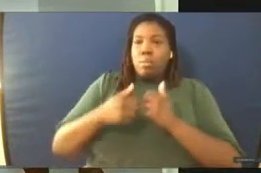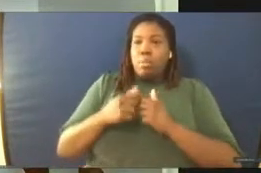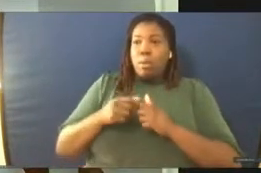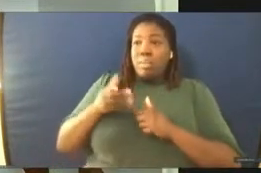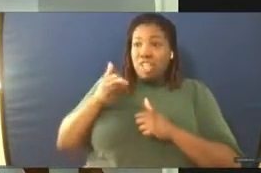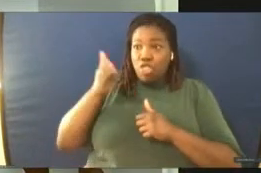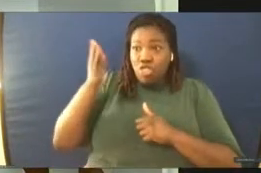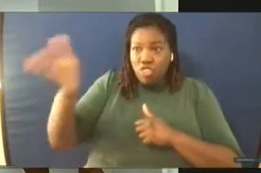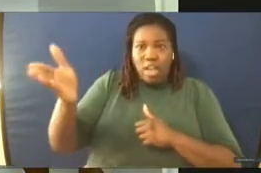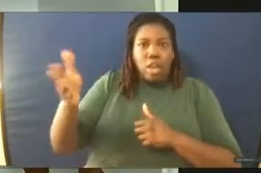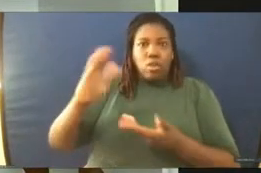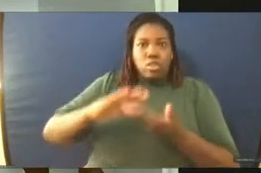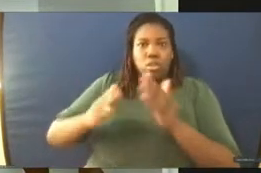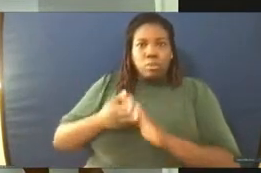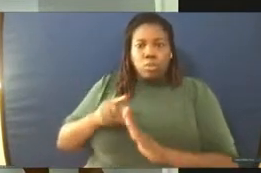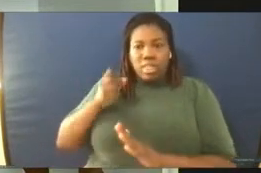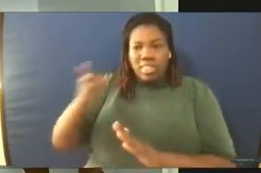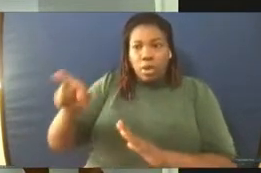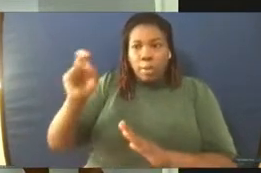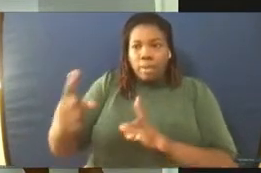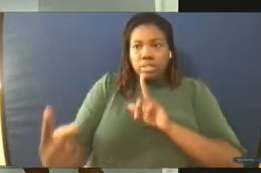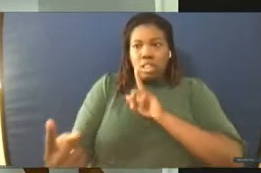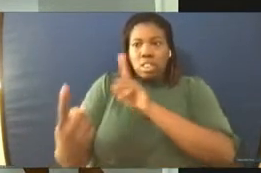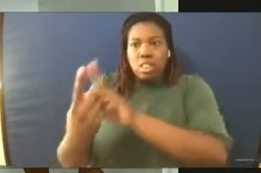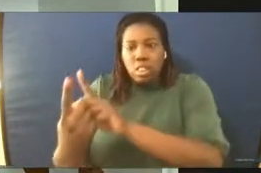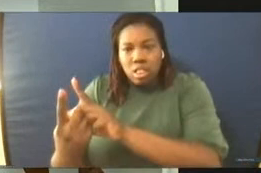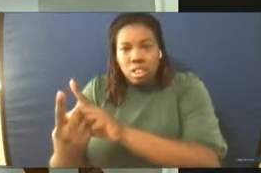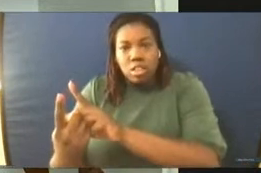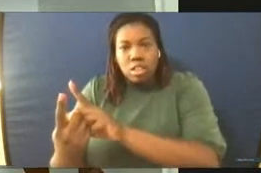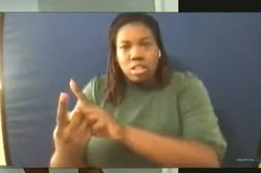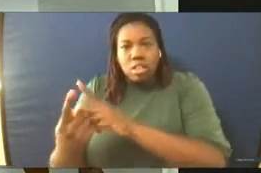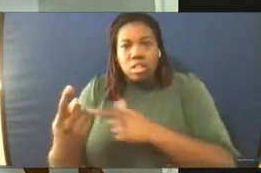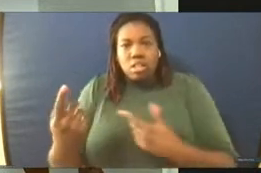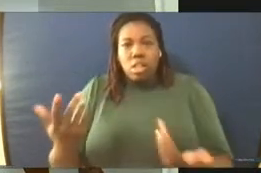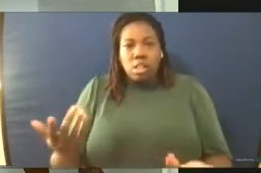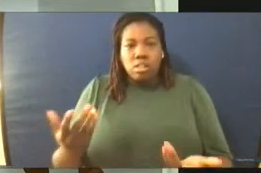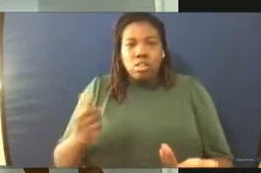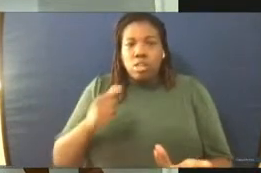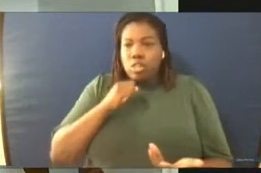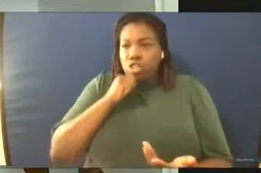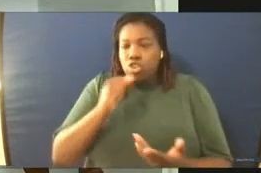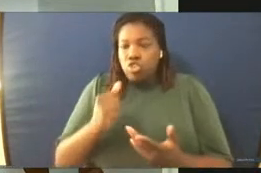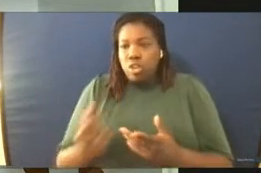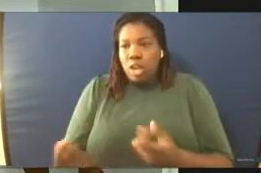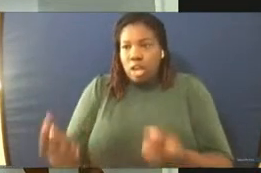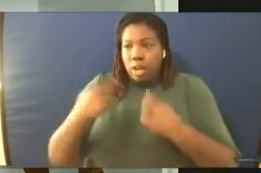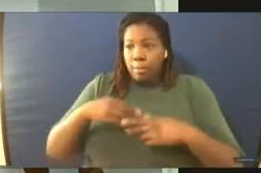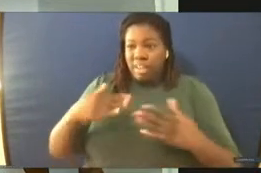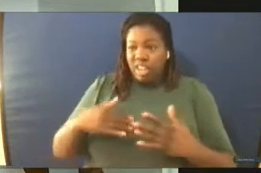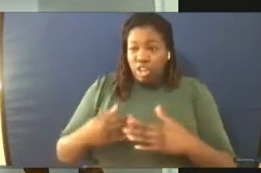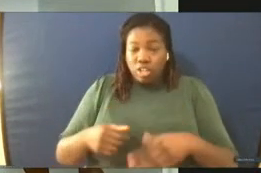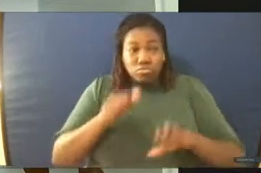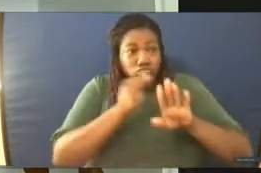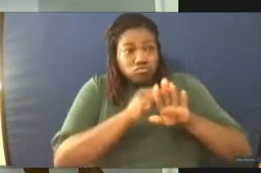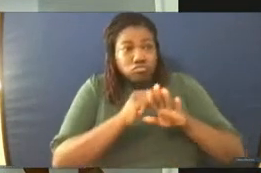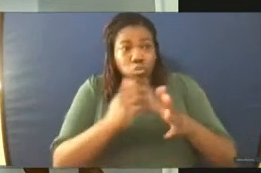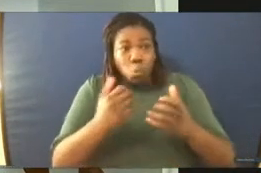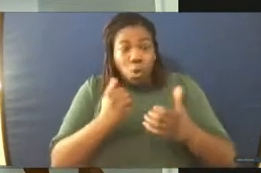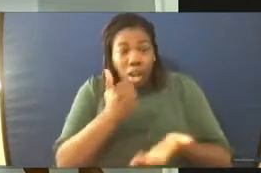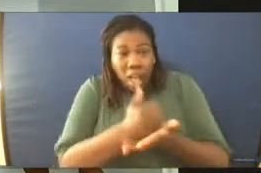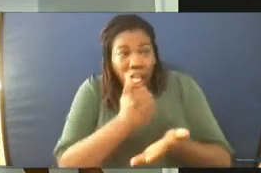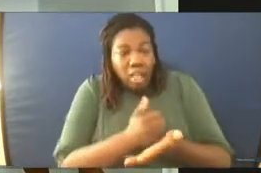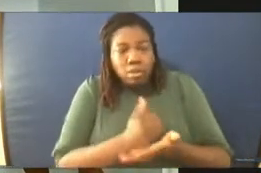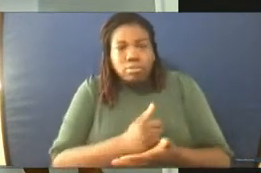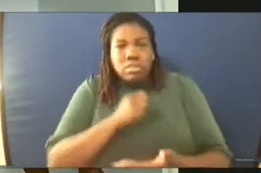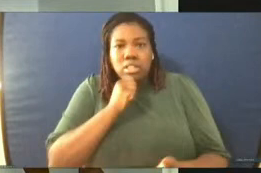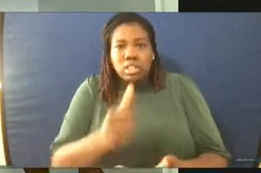Most people who have behavioral health challenges are not coming to treat, they're not knocking on the doors of treatment programs. And that is particularly true for